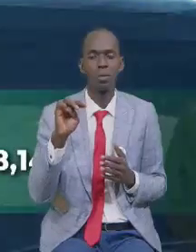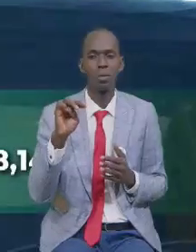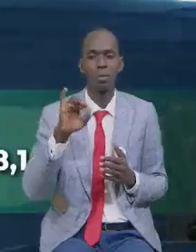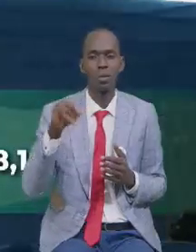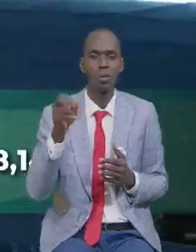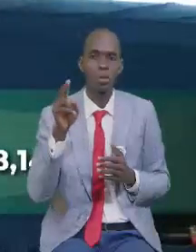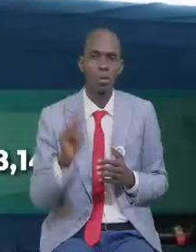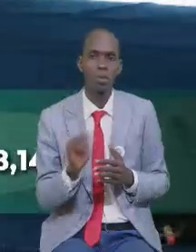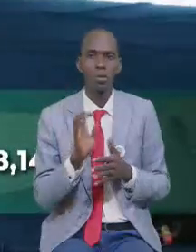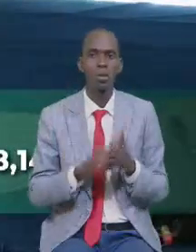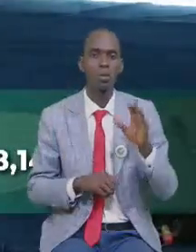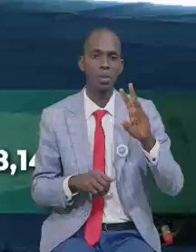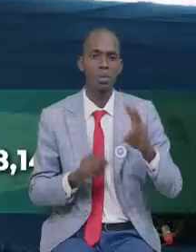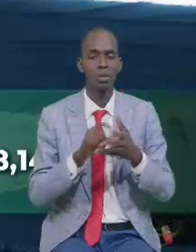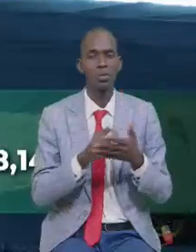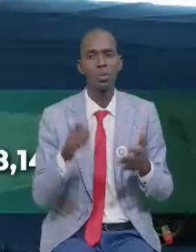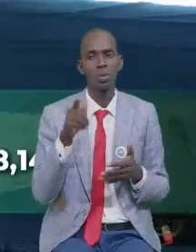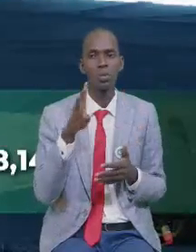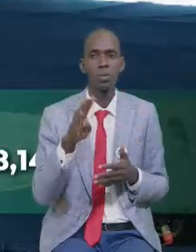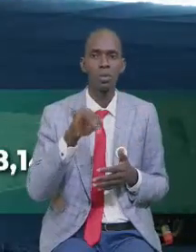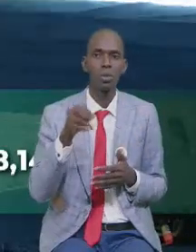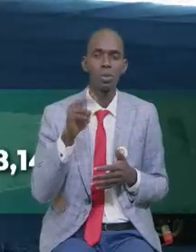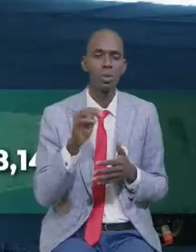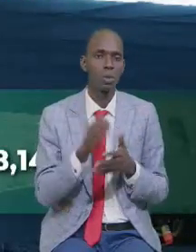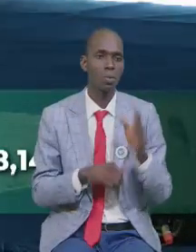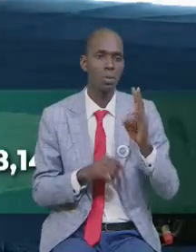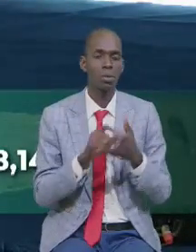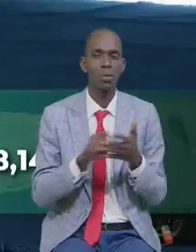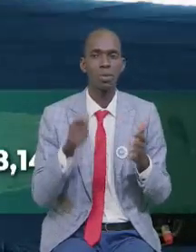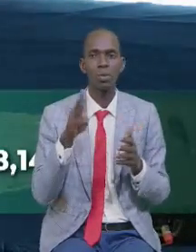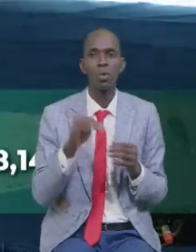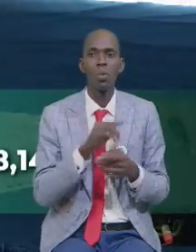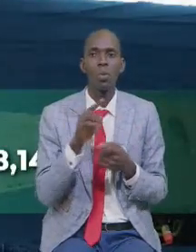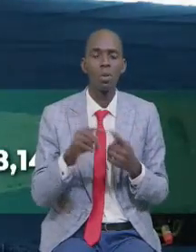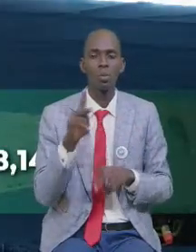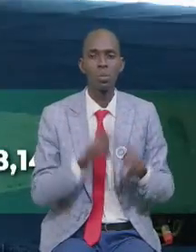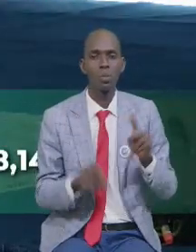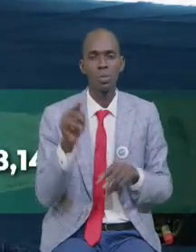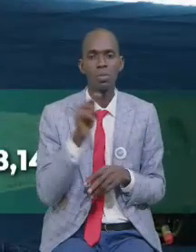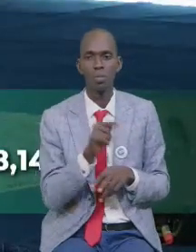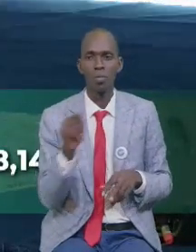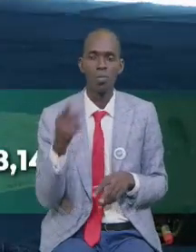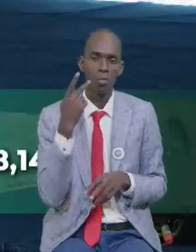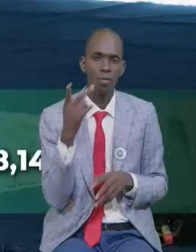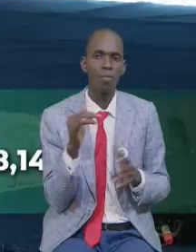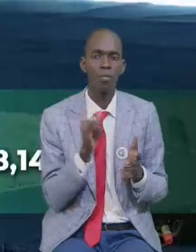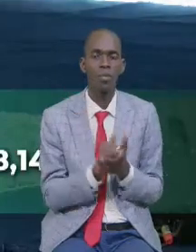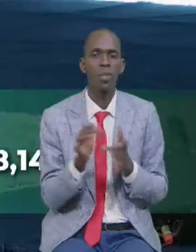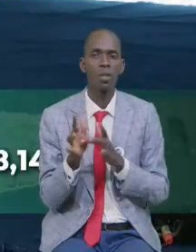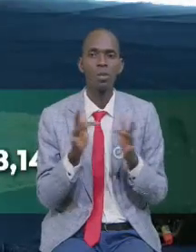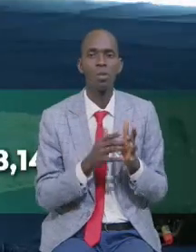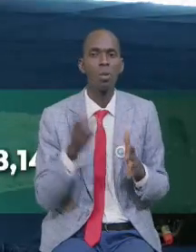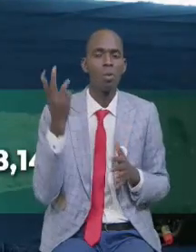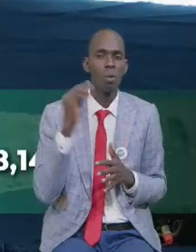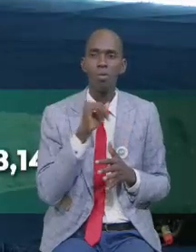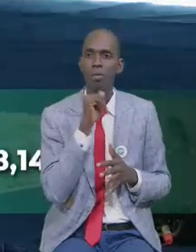in John chapter 6, verse 24, when the people therefore saw that Jesus was not